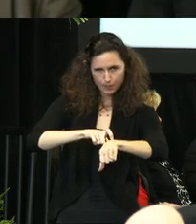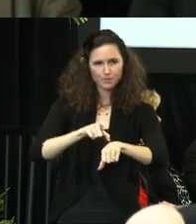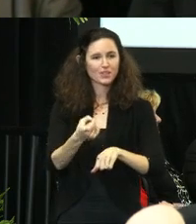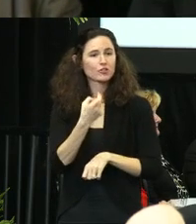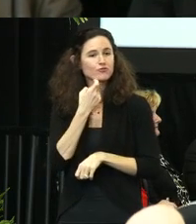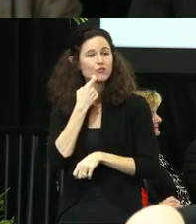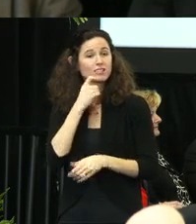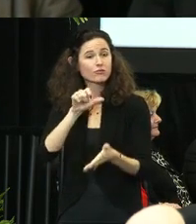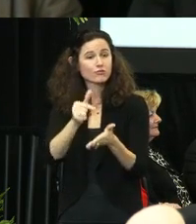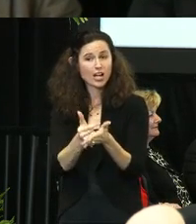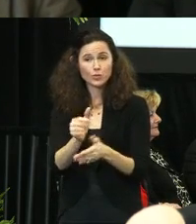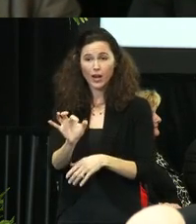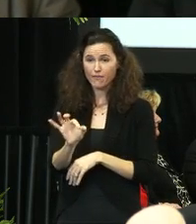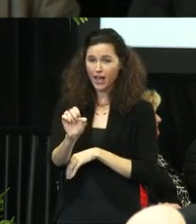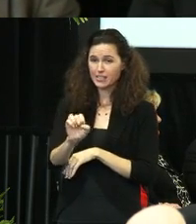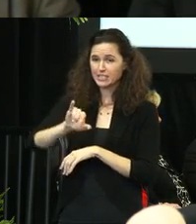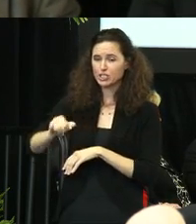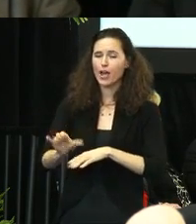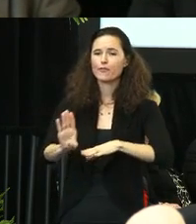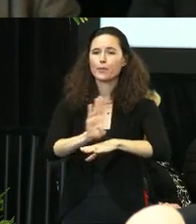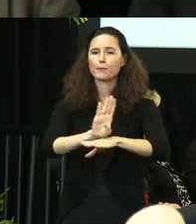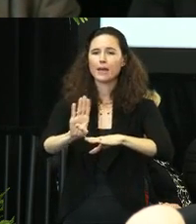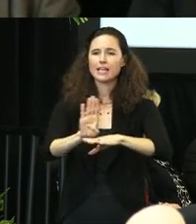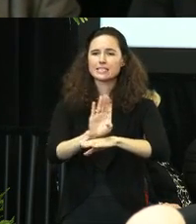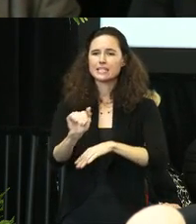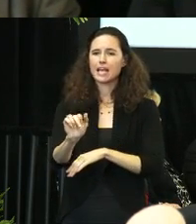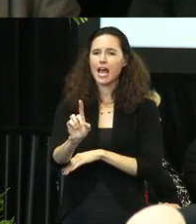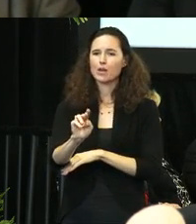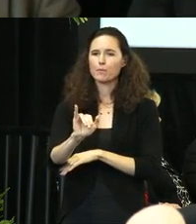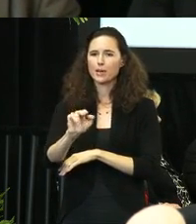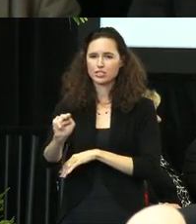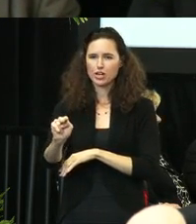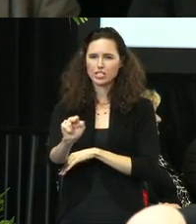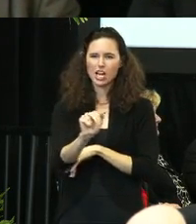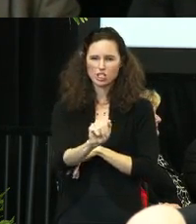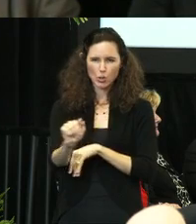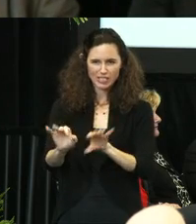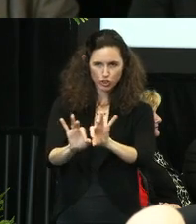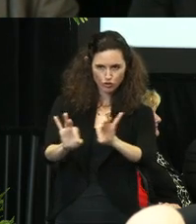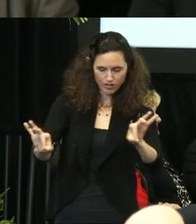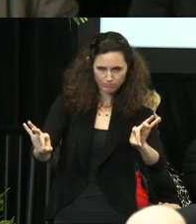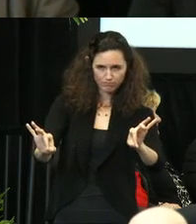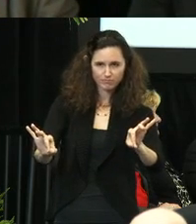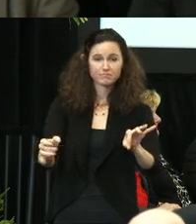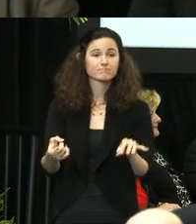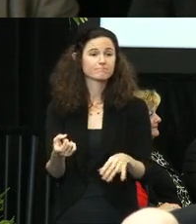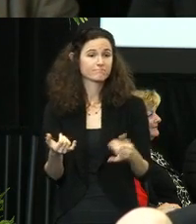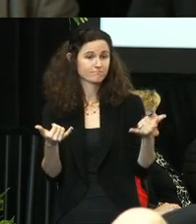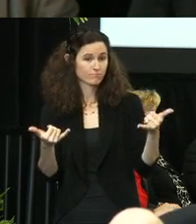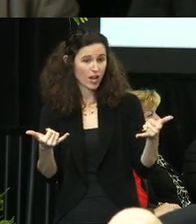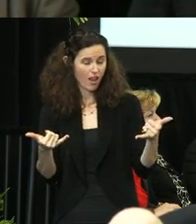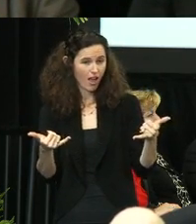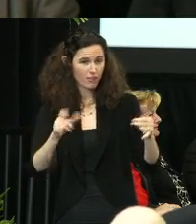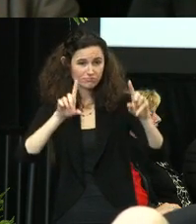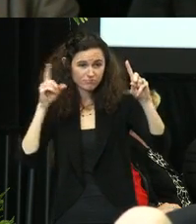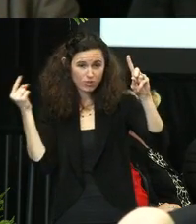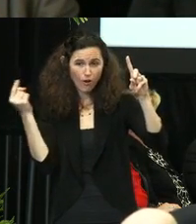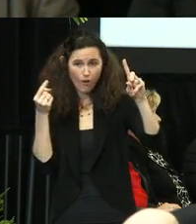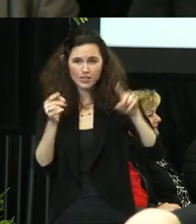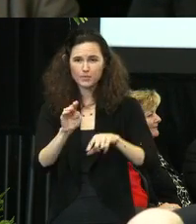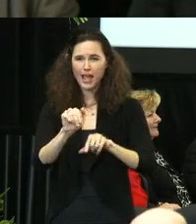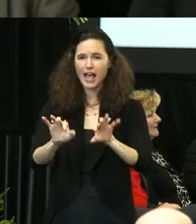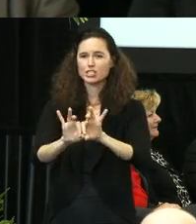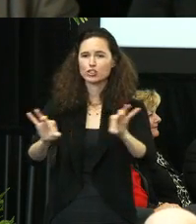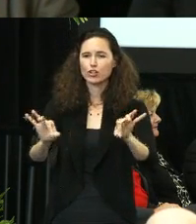recent graduate of FSCJ in the Business Administration's Associate Degree program. And he's currently working on his baccalaureate degree